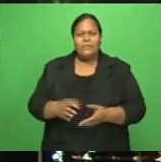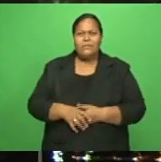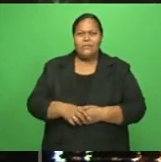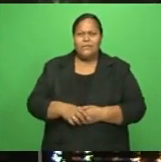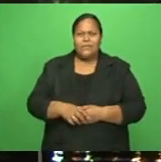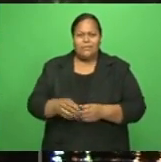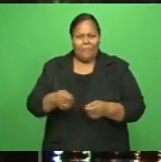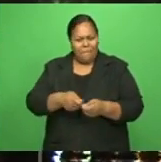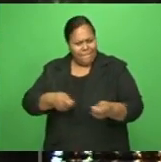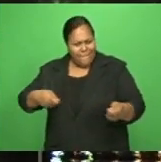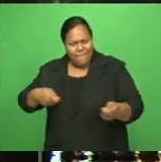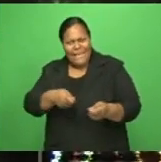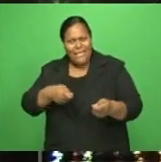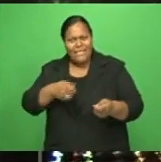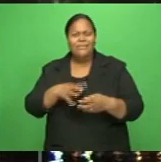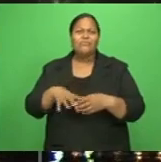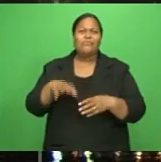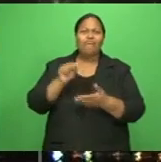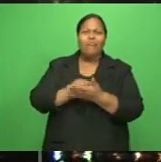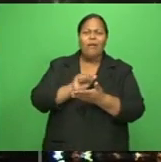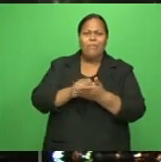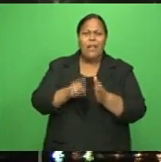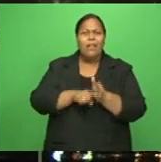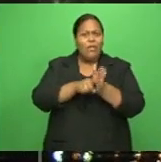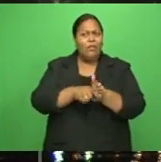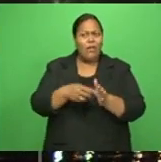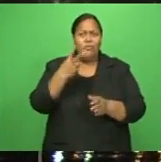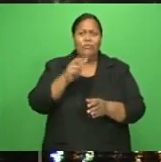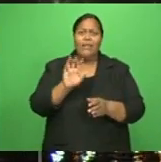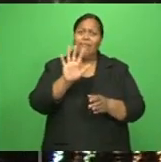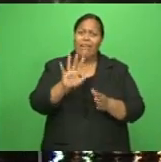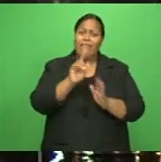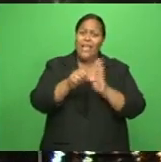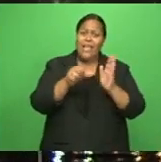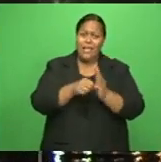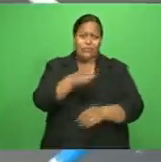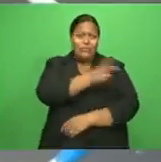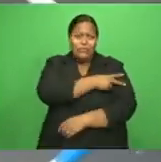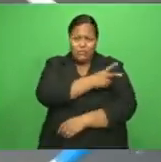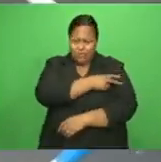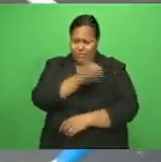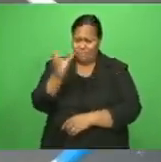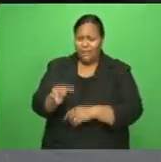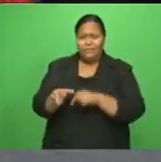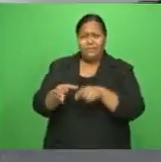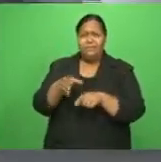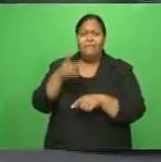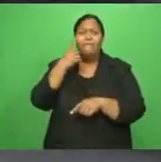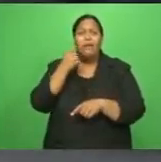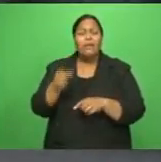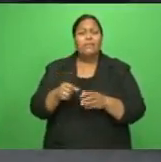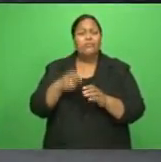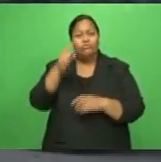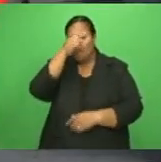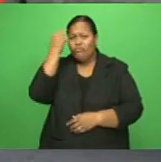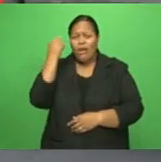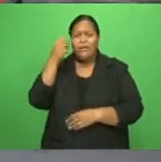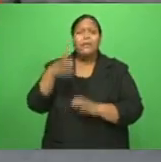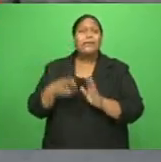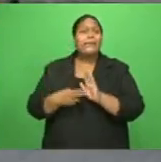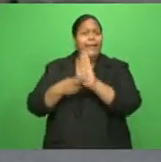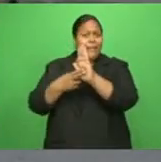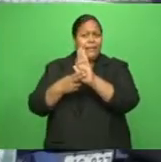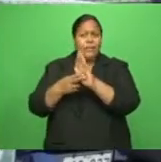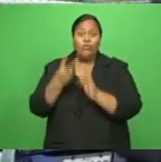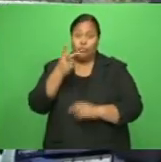Lautoka, while a 25-year-old security guard was found drunk in Nandi. 2 people were arrested while on their way to buy